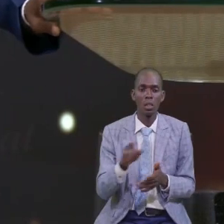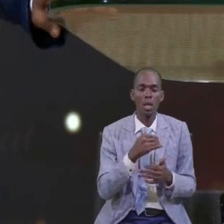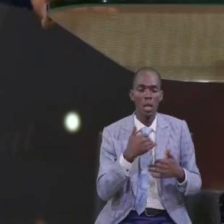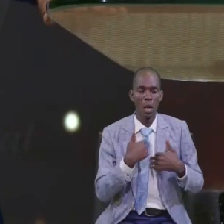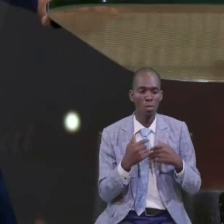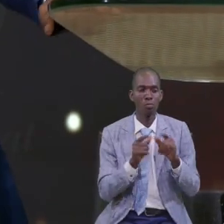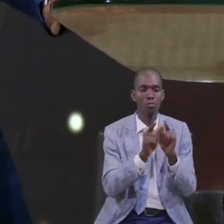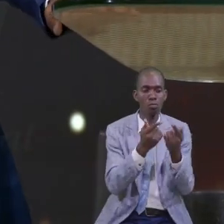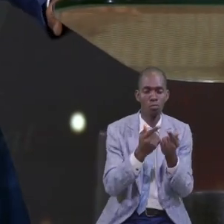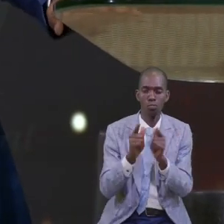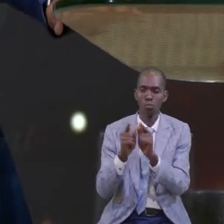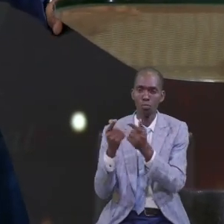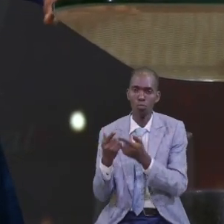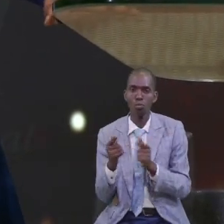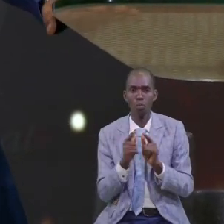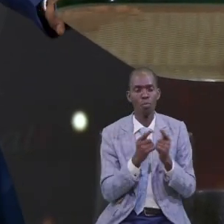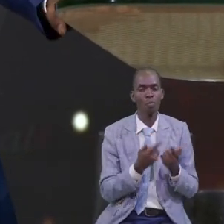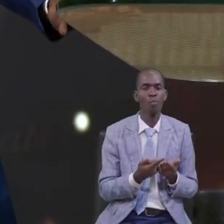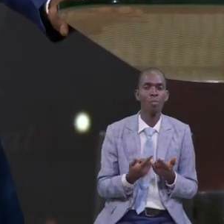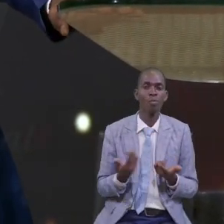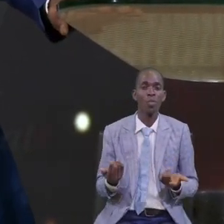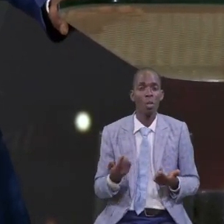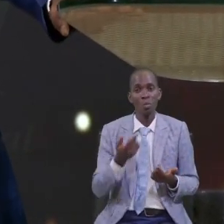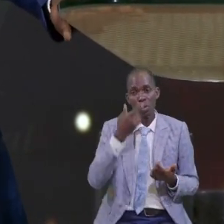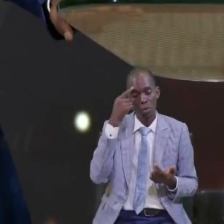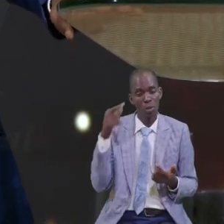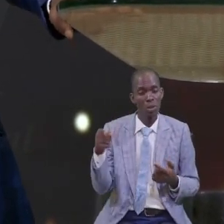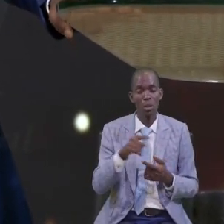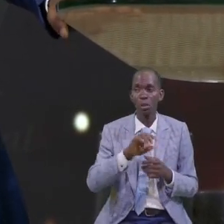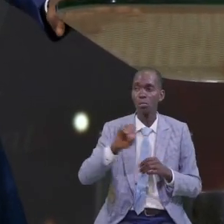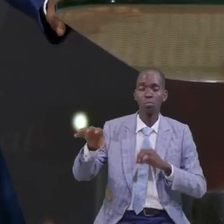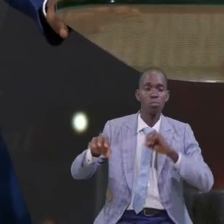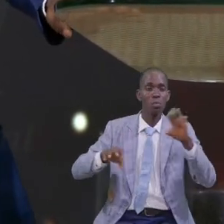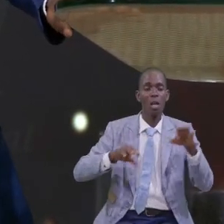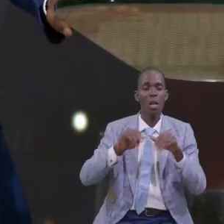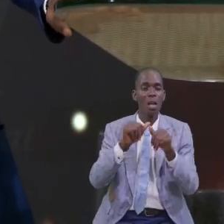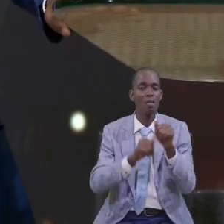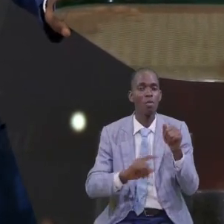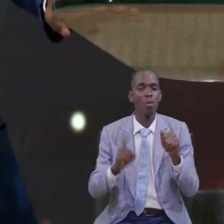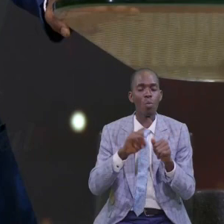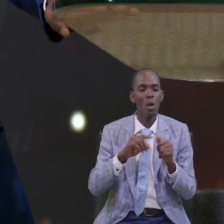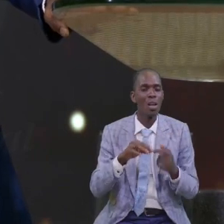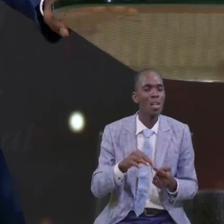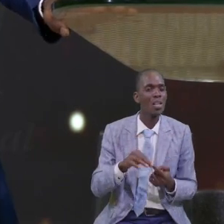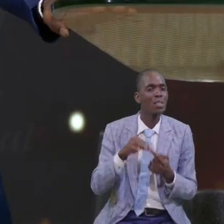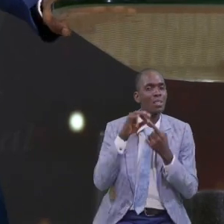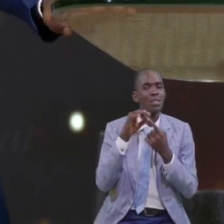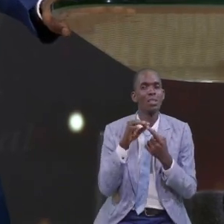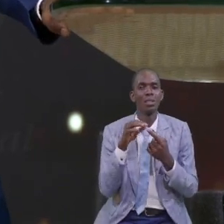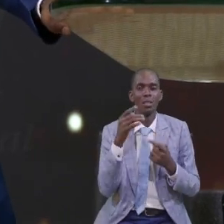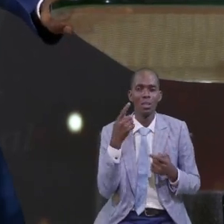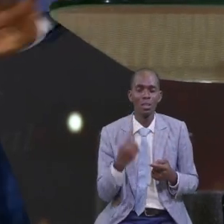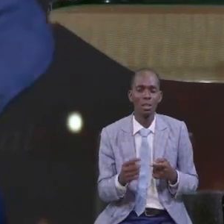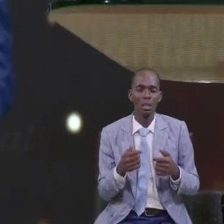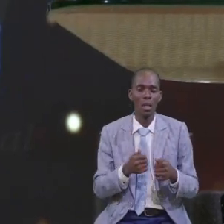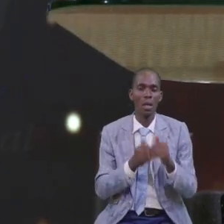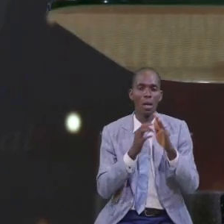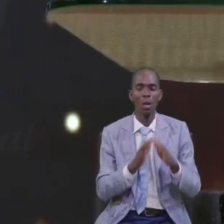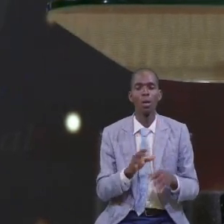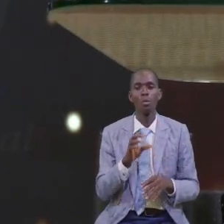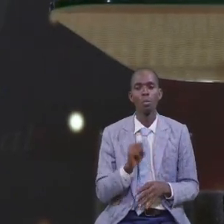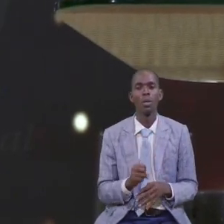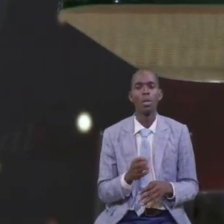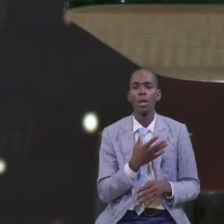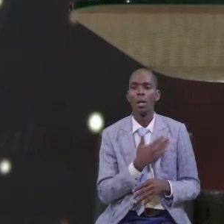not have an apostle, because when they were scattered, they scattered everywhere except the apostles. And in